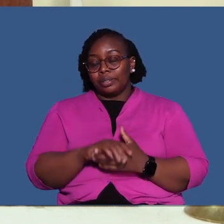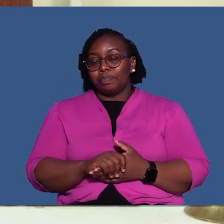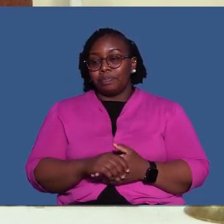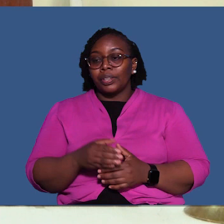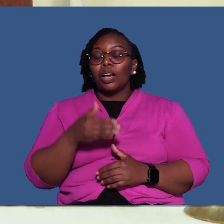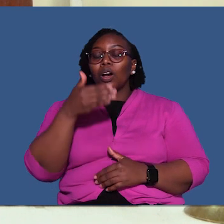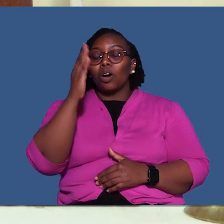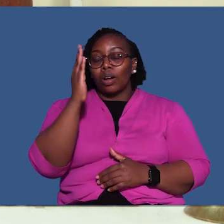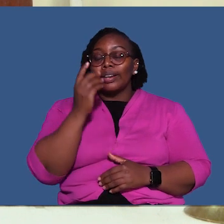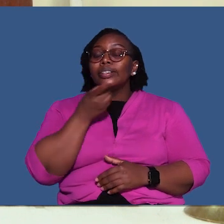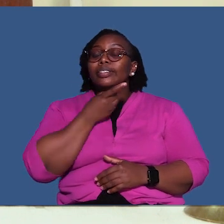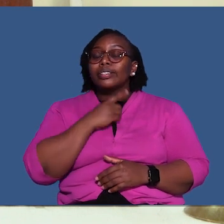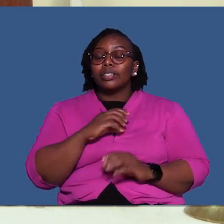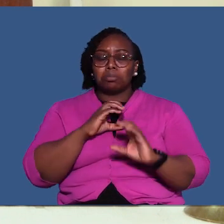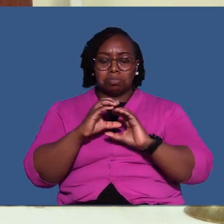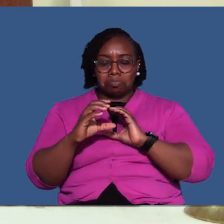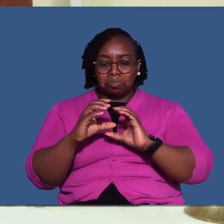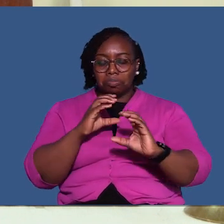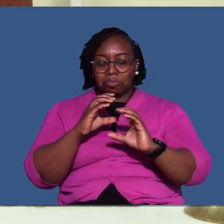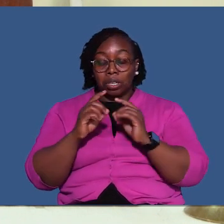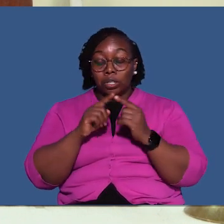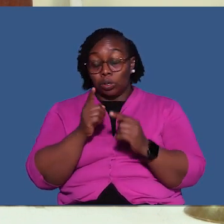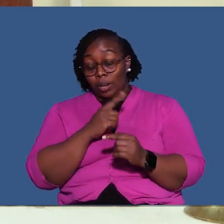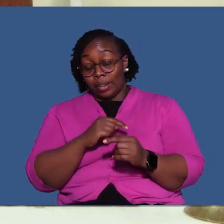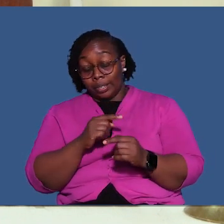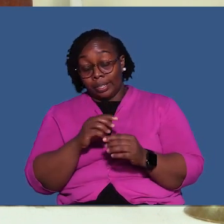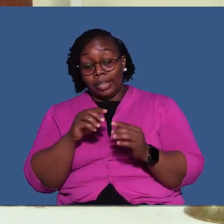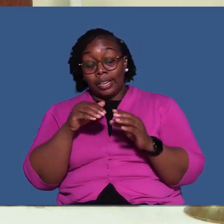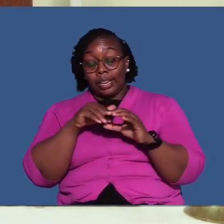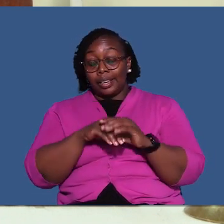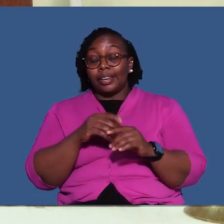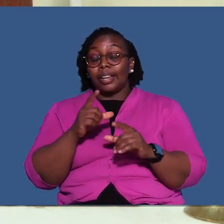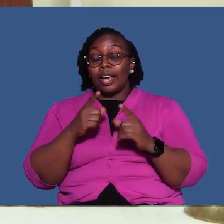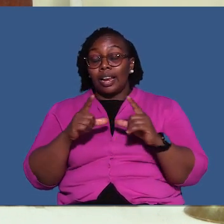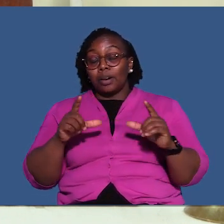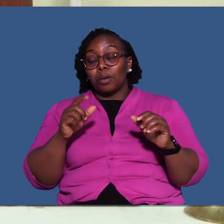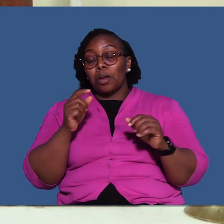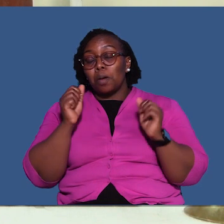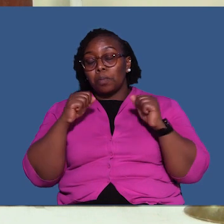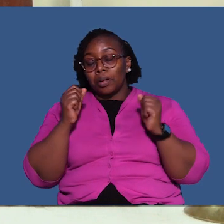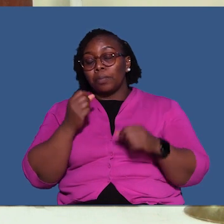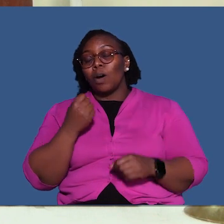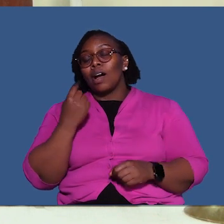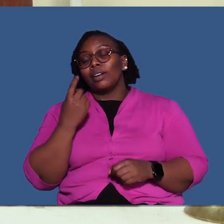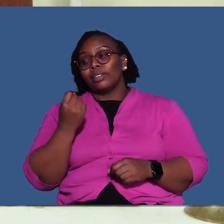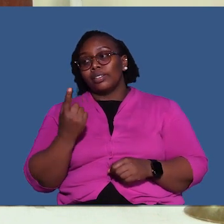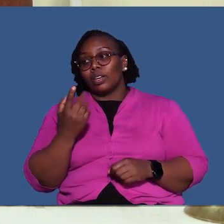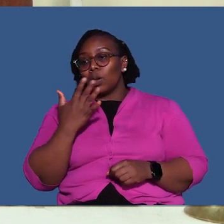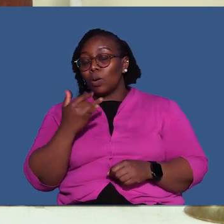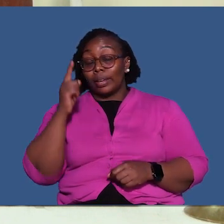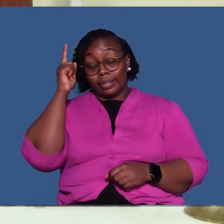to speak to us in a language we can understand because he loves